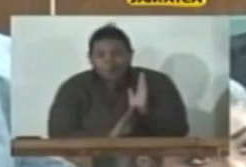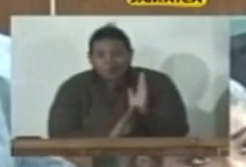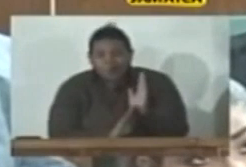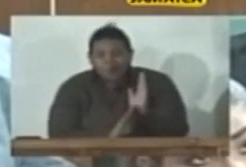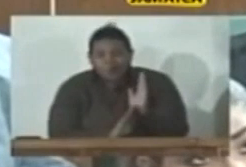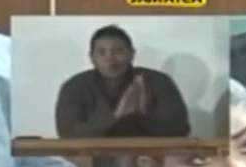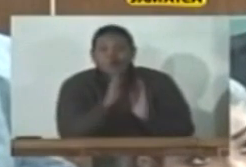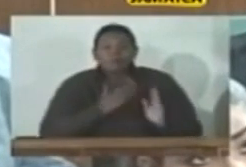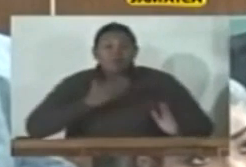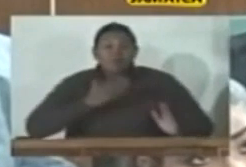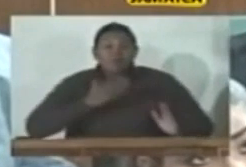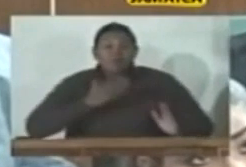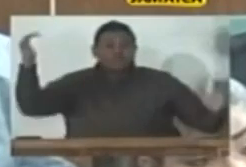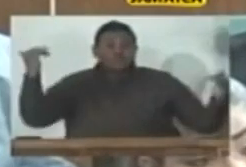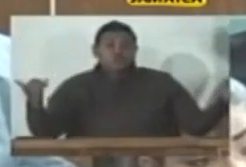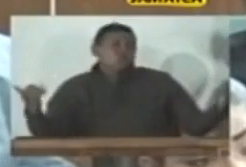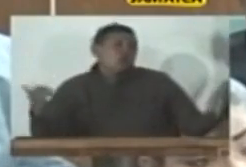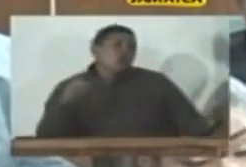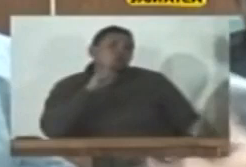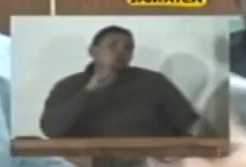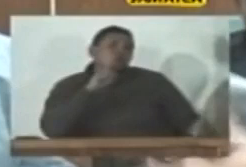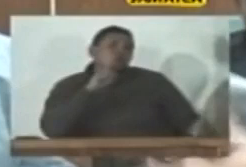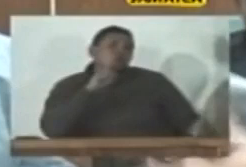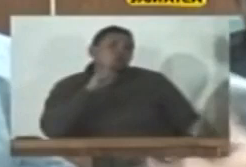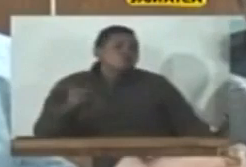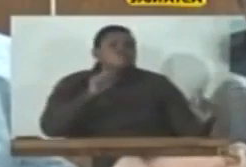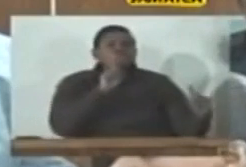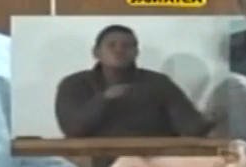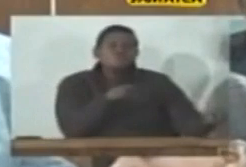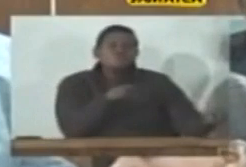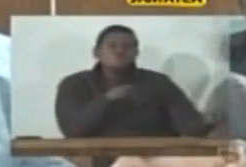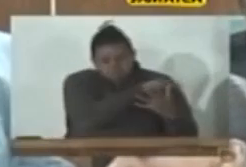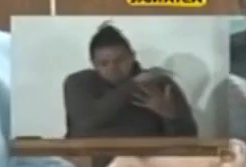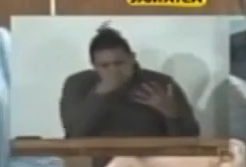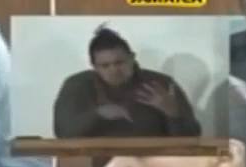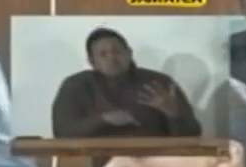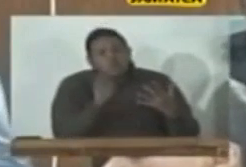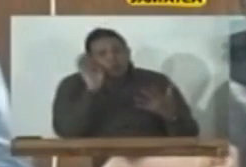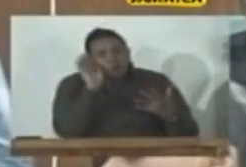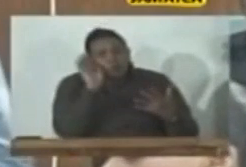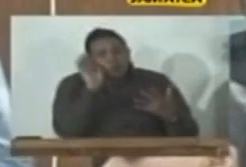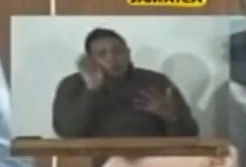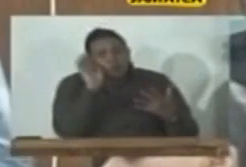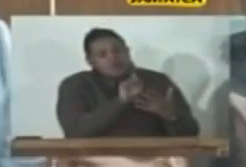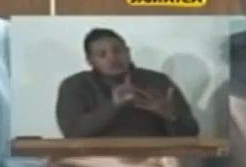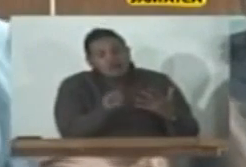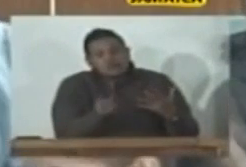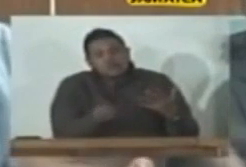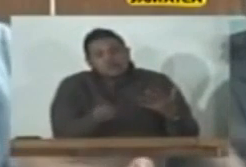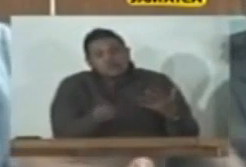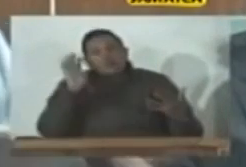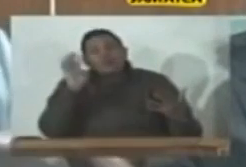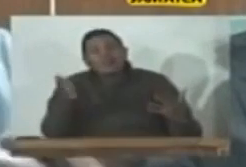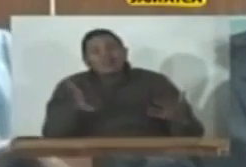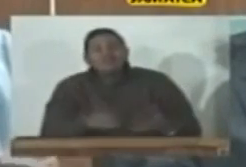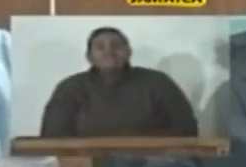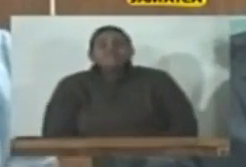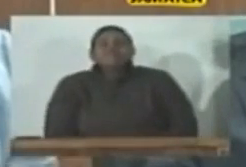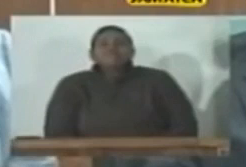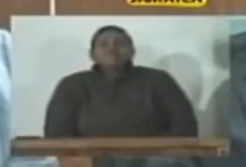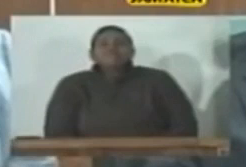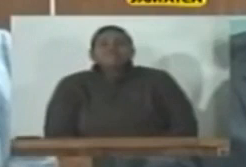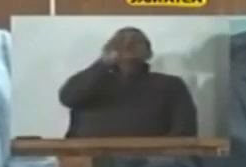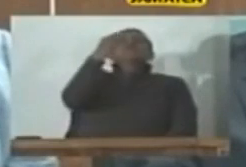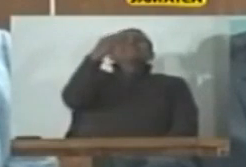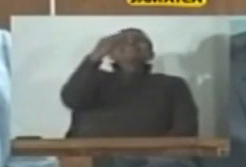those fundamental questions. Mr. Speaker, in 2016, the government's Economic Growth Council, which